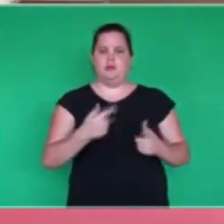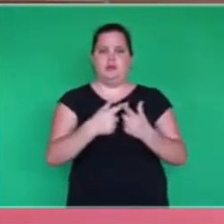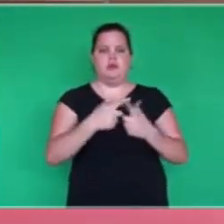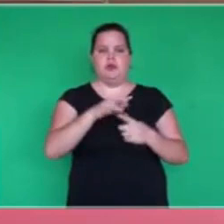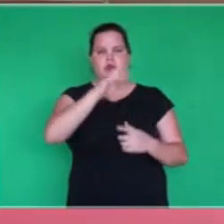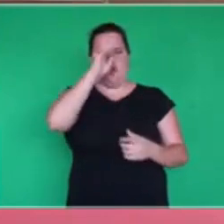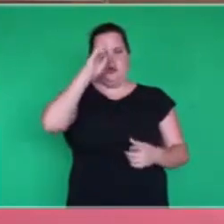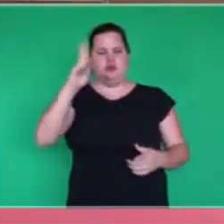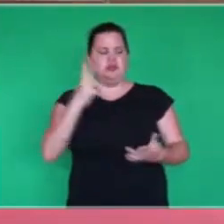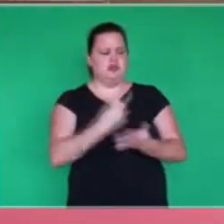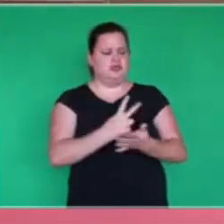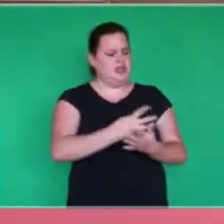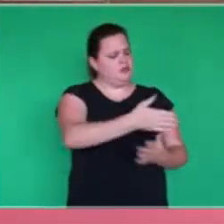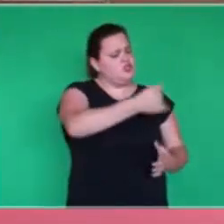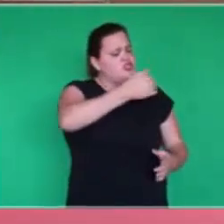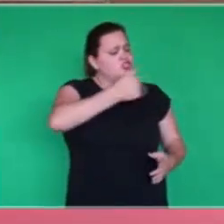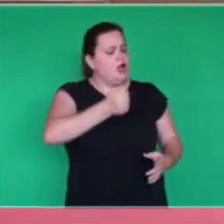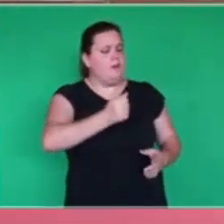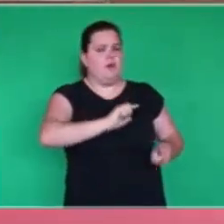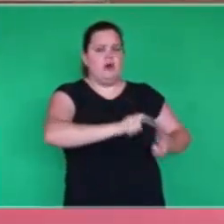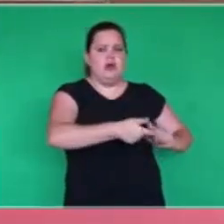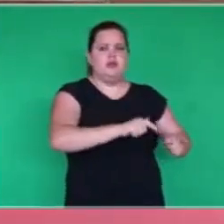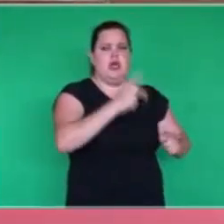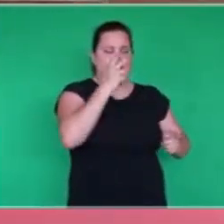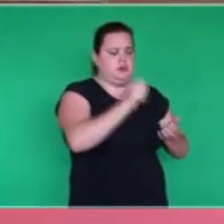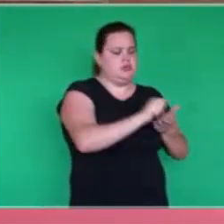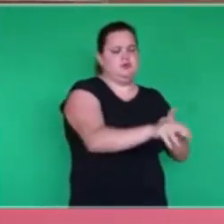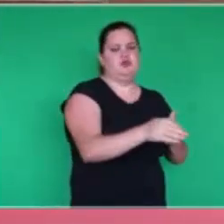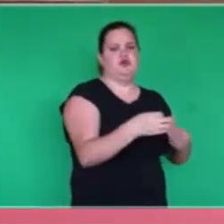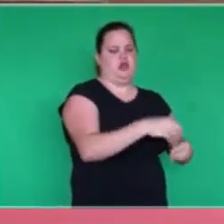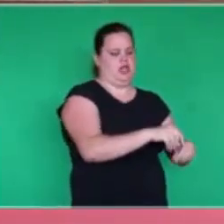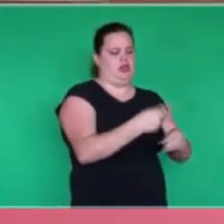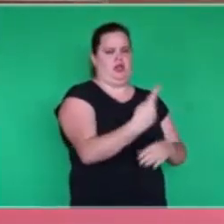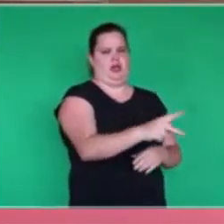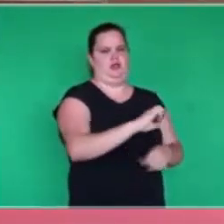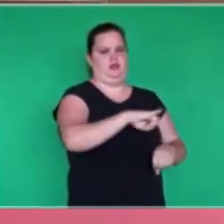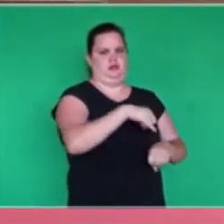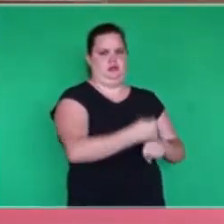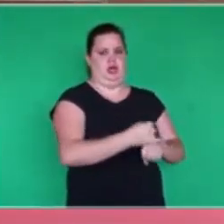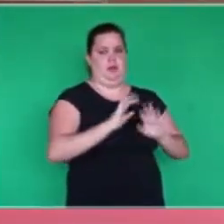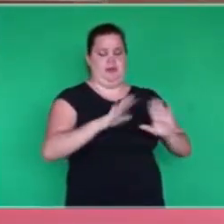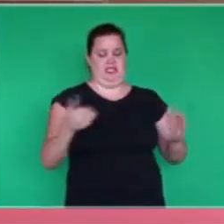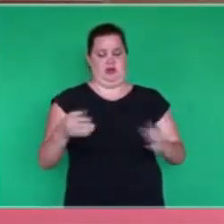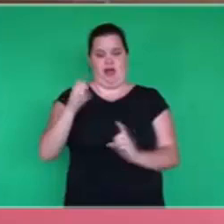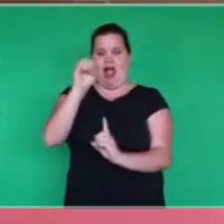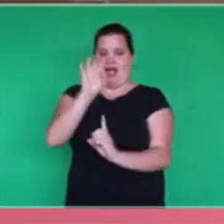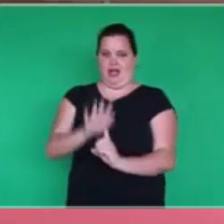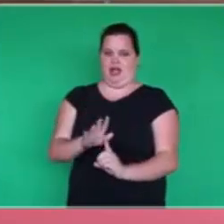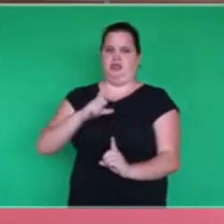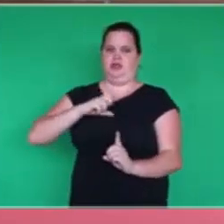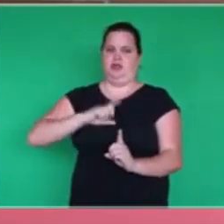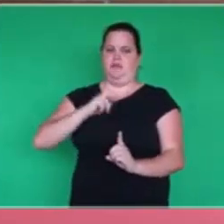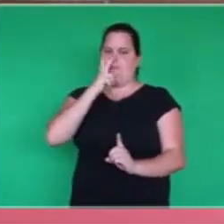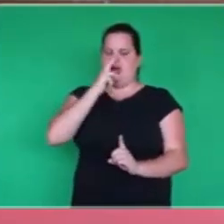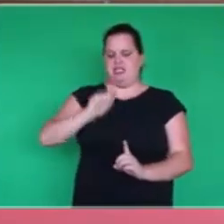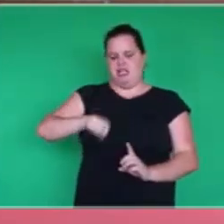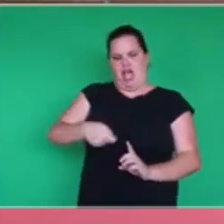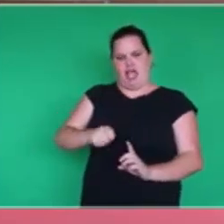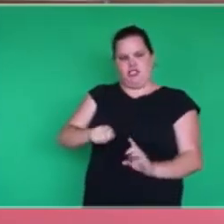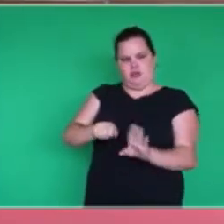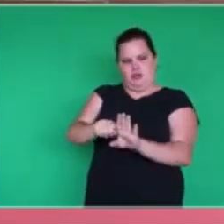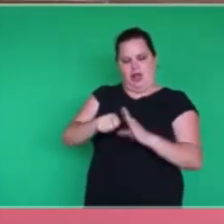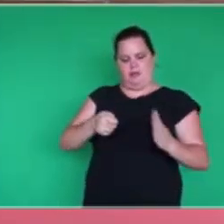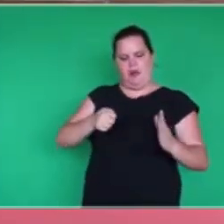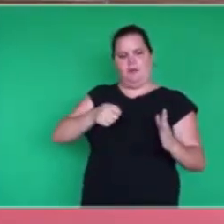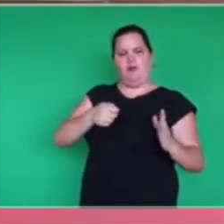Philadelphia, the one who has the key of David. Like it was in Israel when the